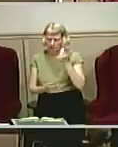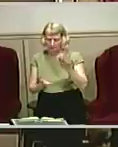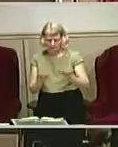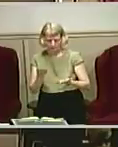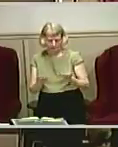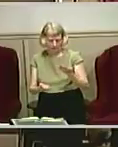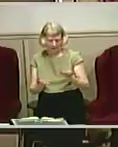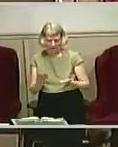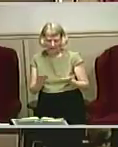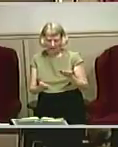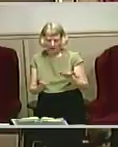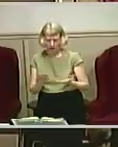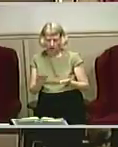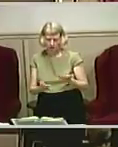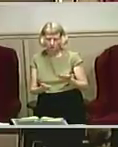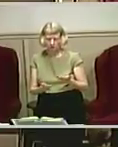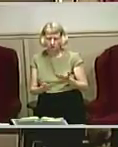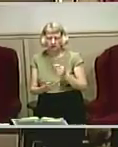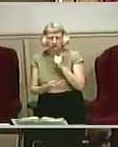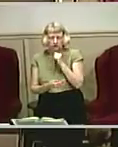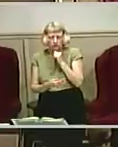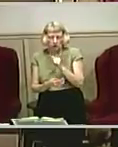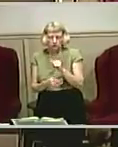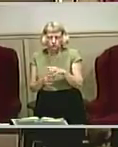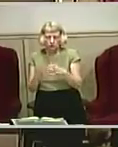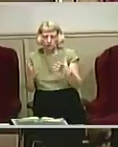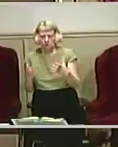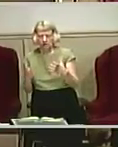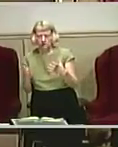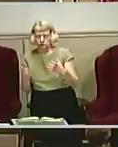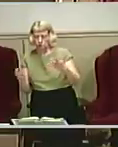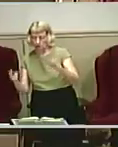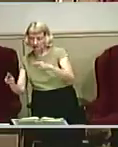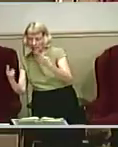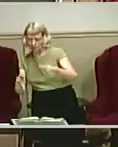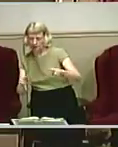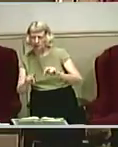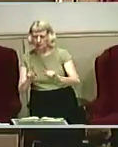it's not what's going around me as much as it's me?